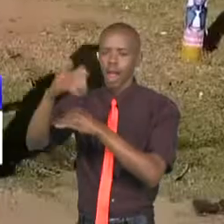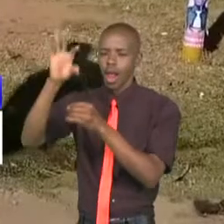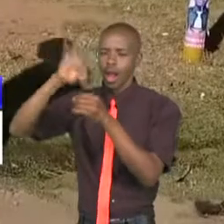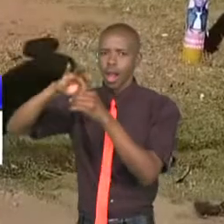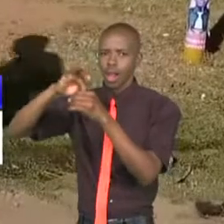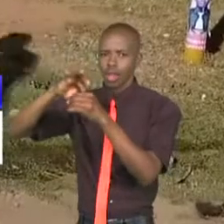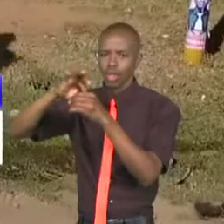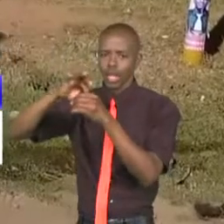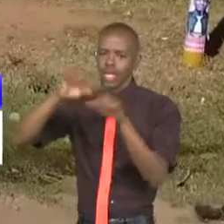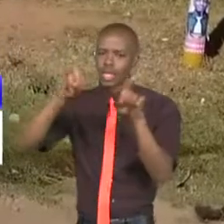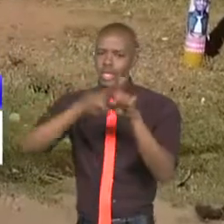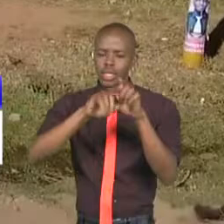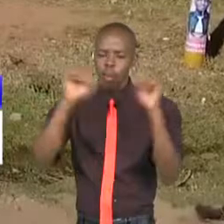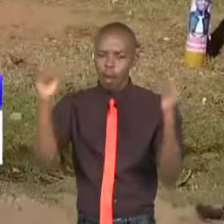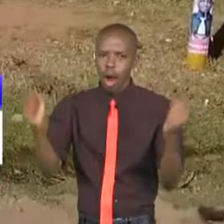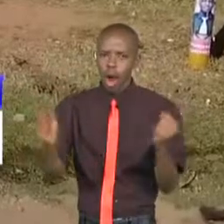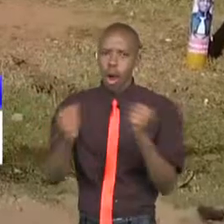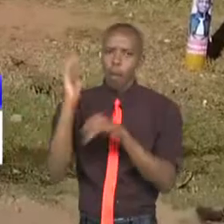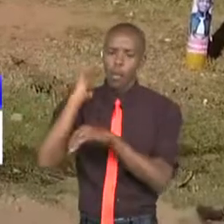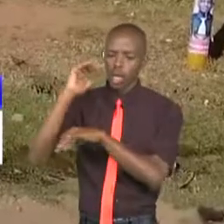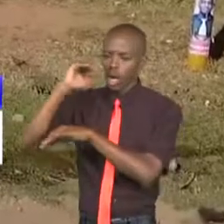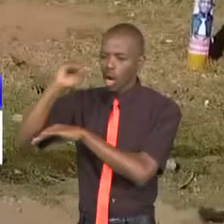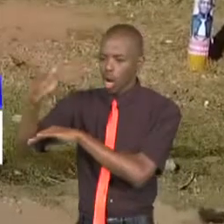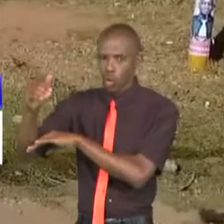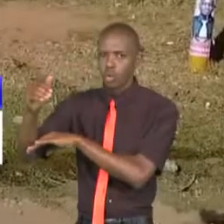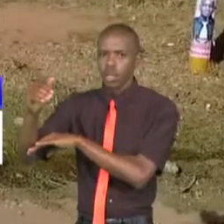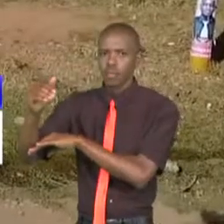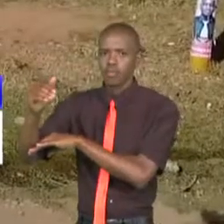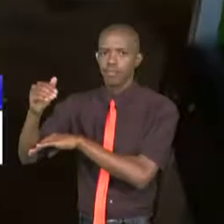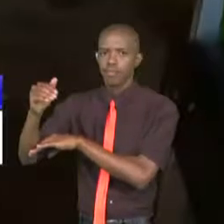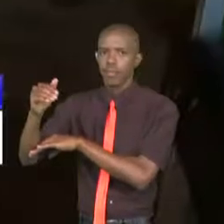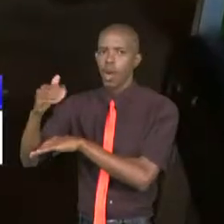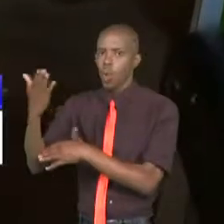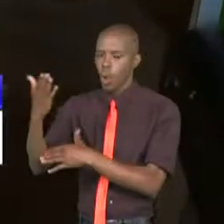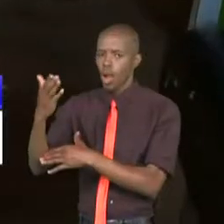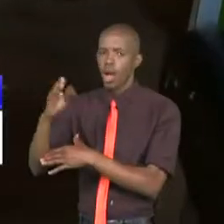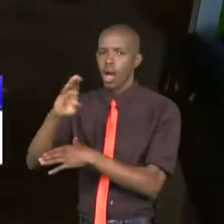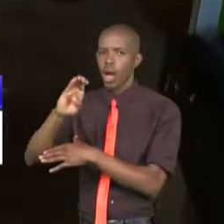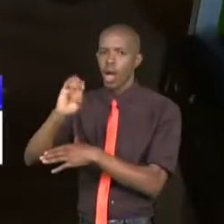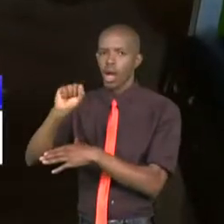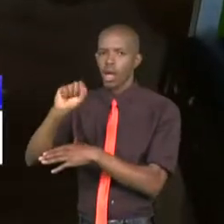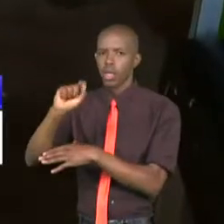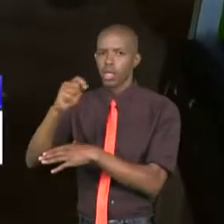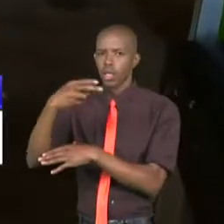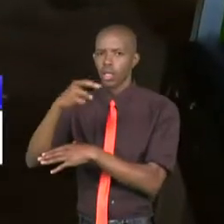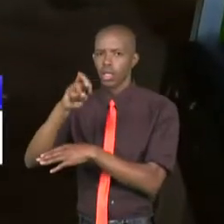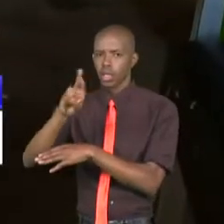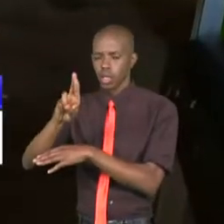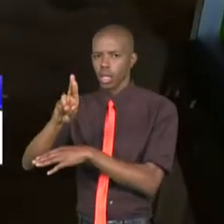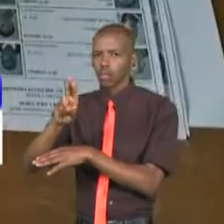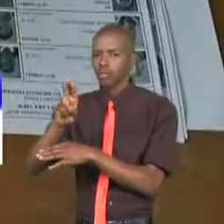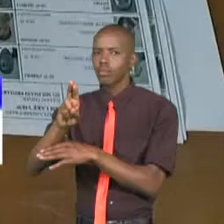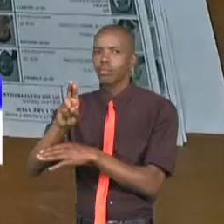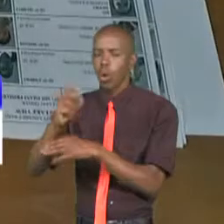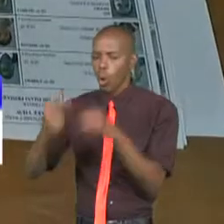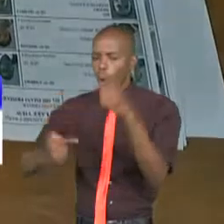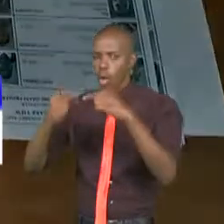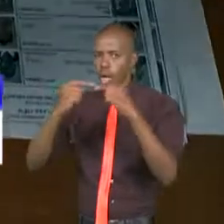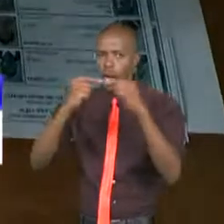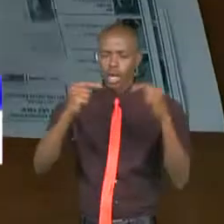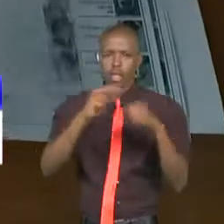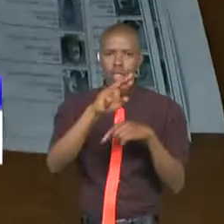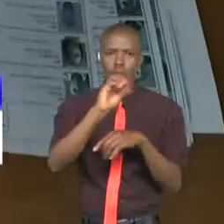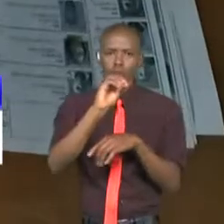by-elections. The same happened in Murang'a County, Gaturi Ward, where Esther Mwihaki of People's Empowerment Party won against